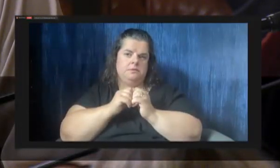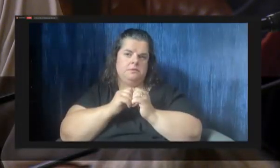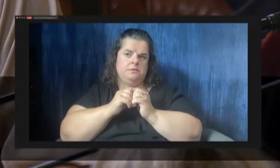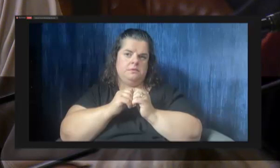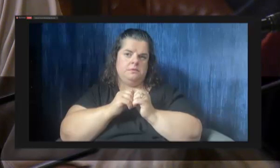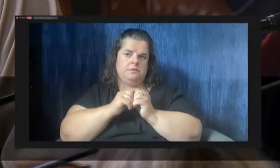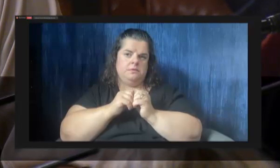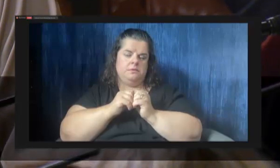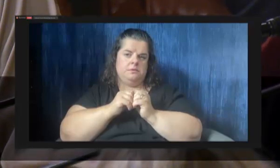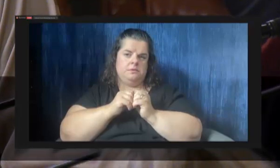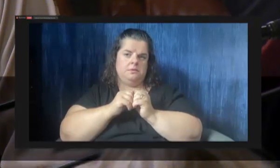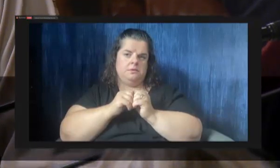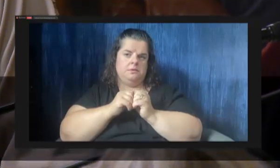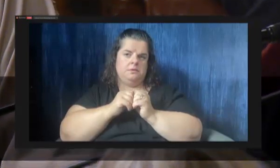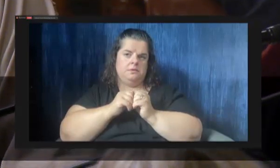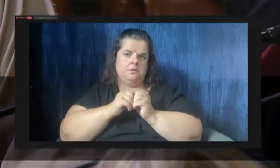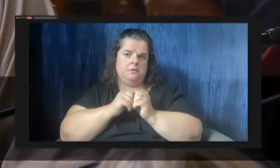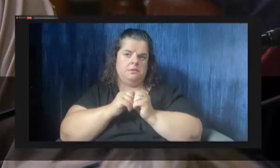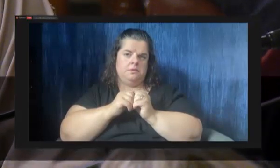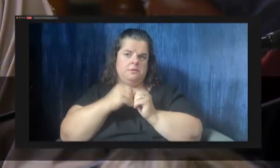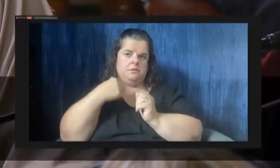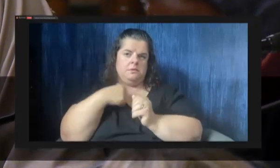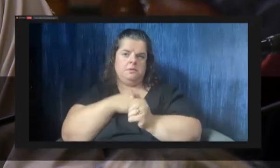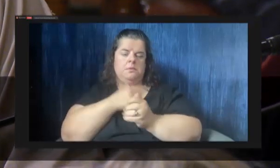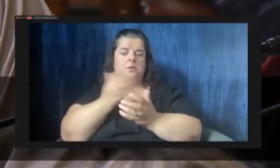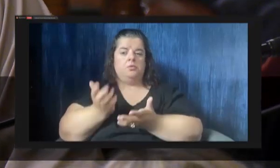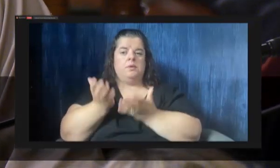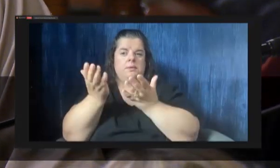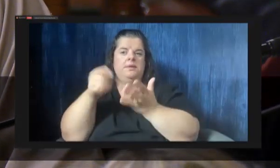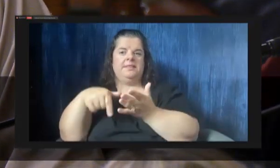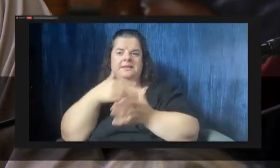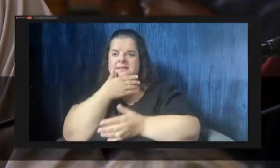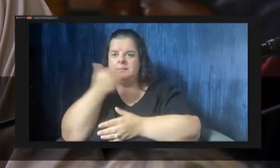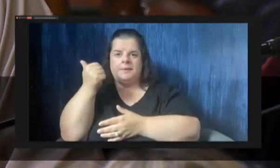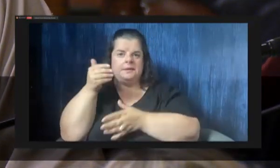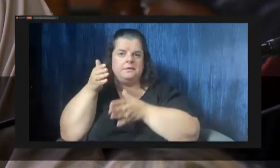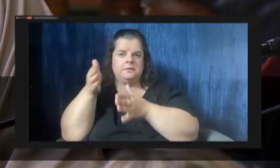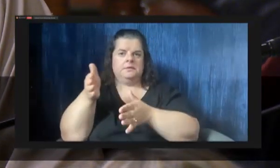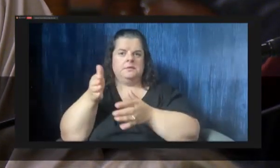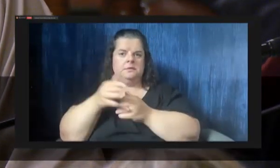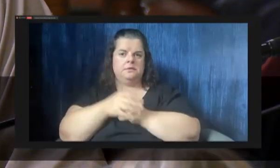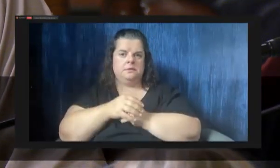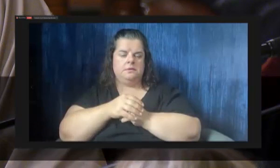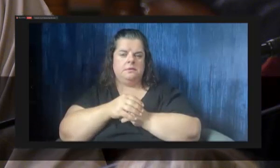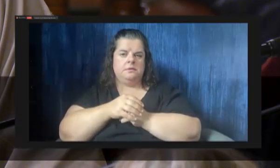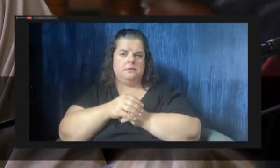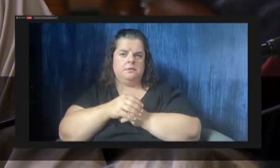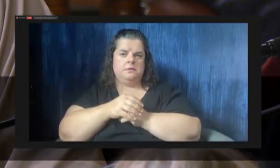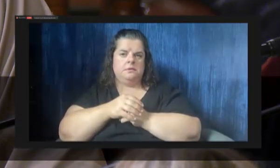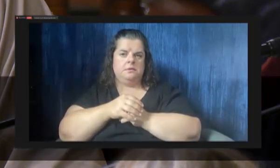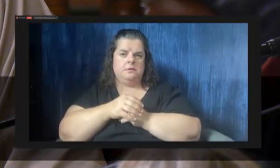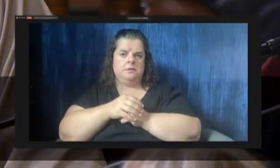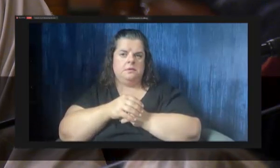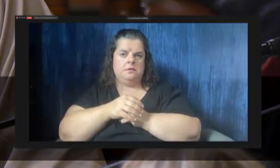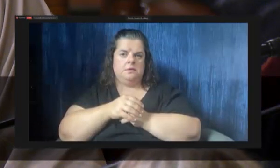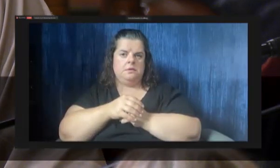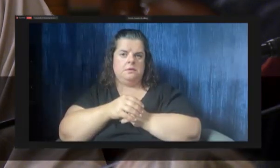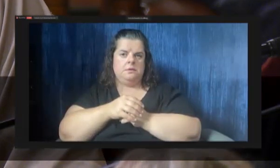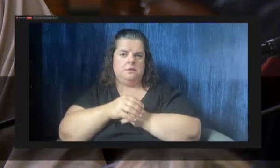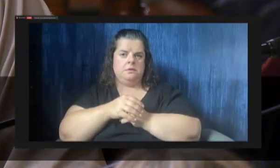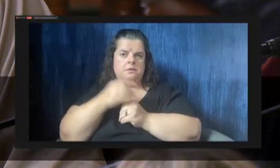they recommend that this is the best way to do it. Now we could probably